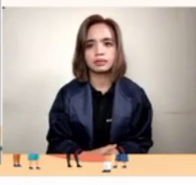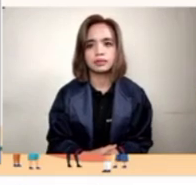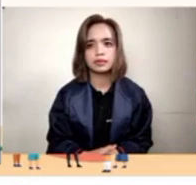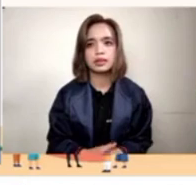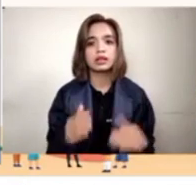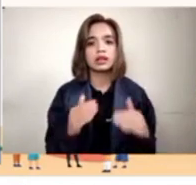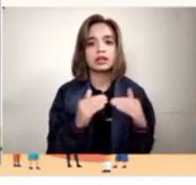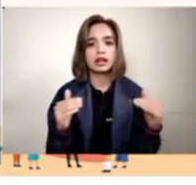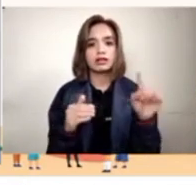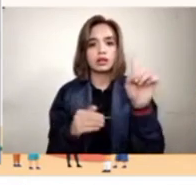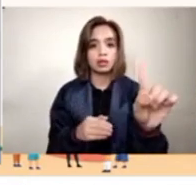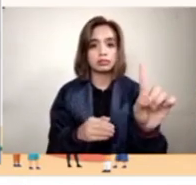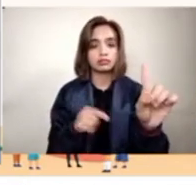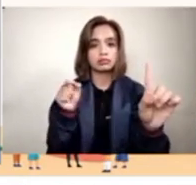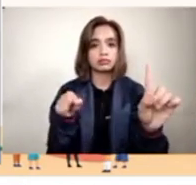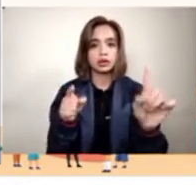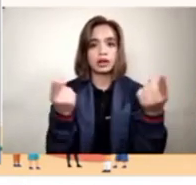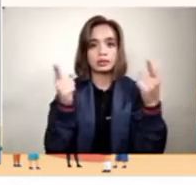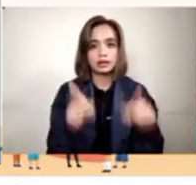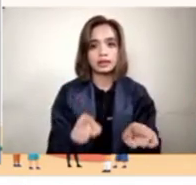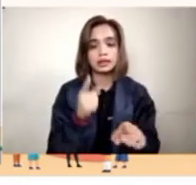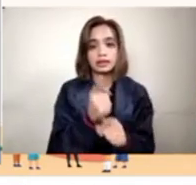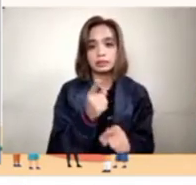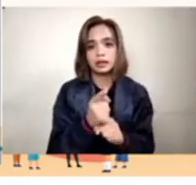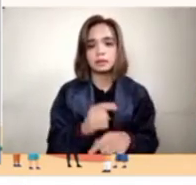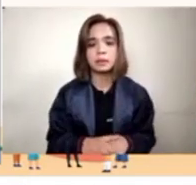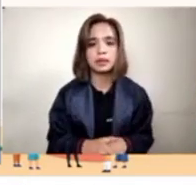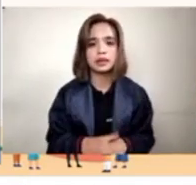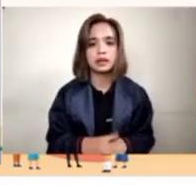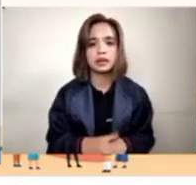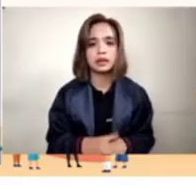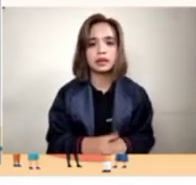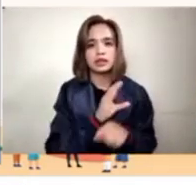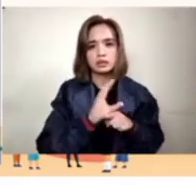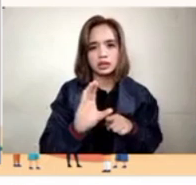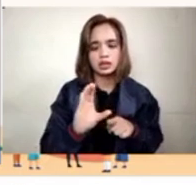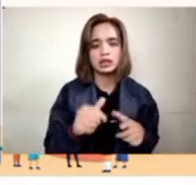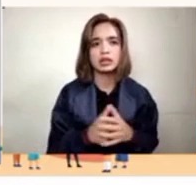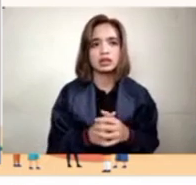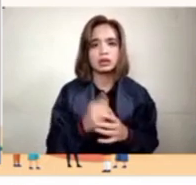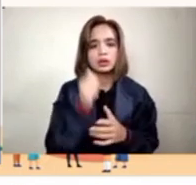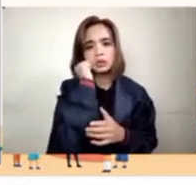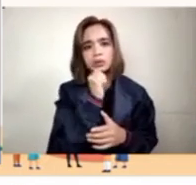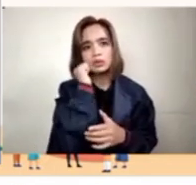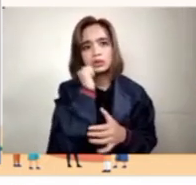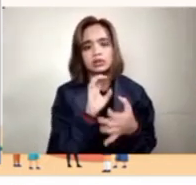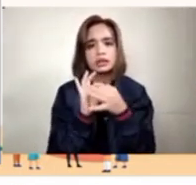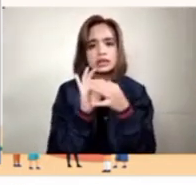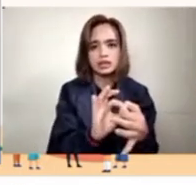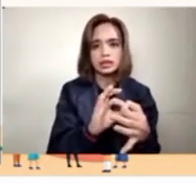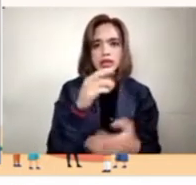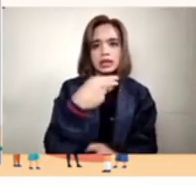in the phase one implementation, since the career progression is